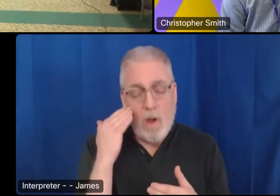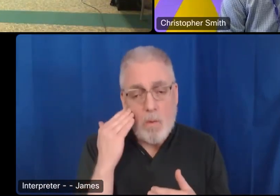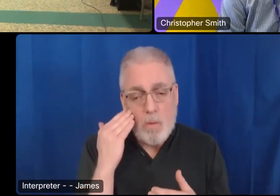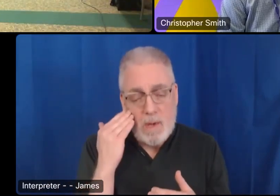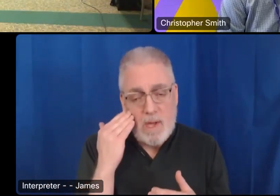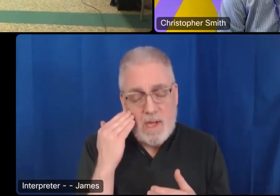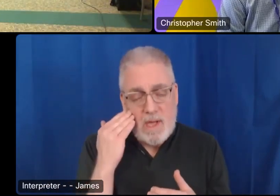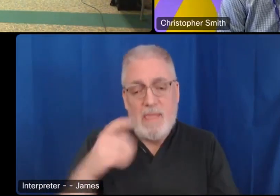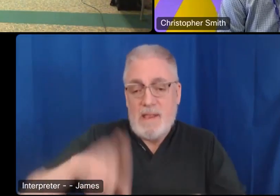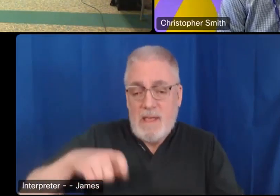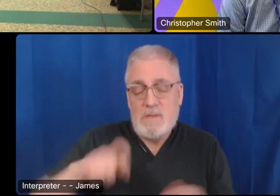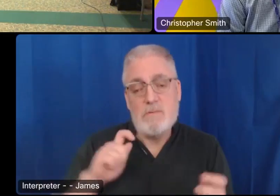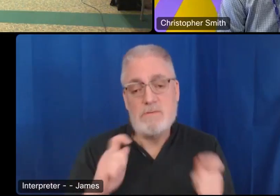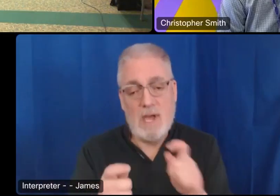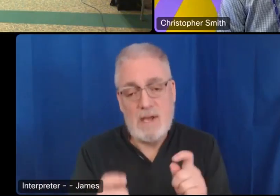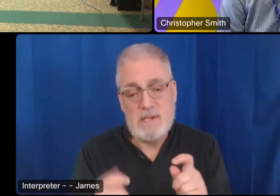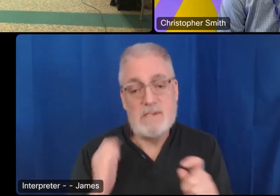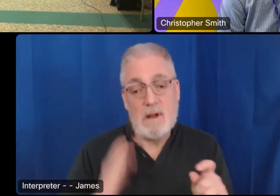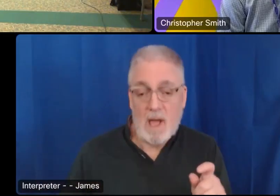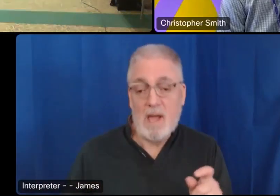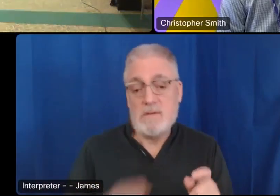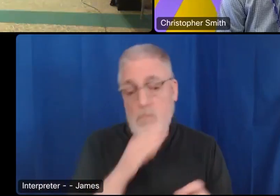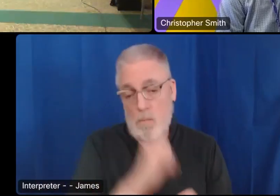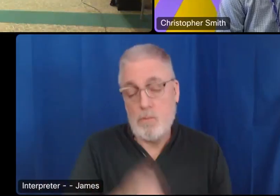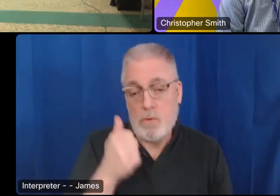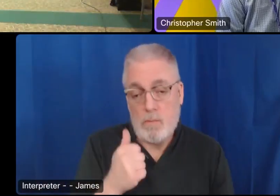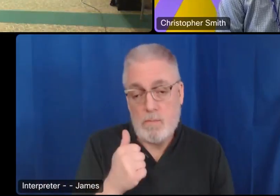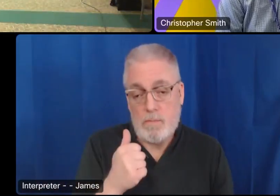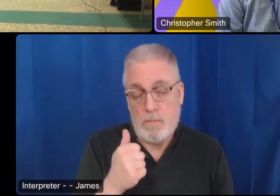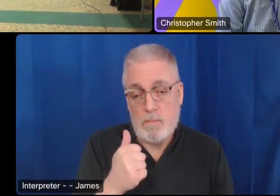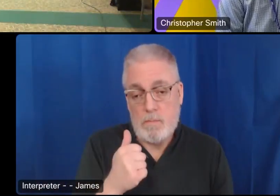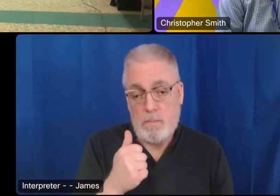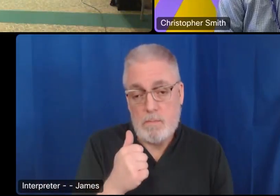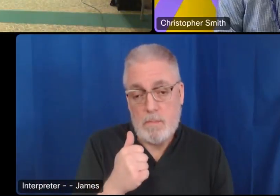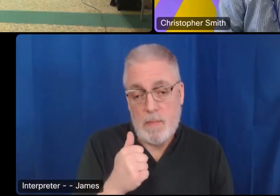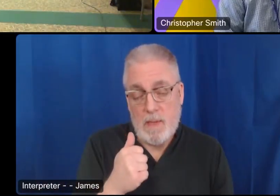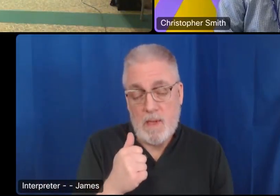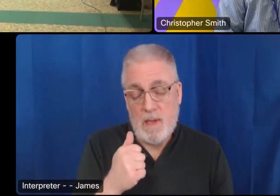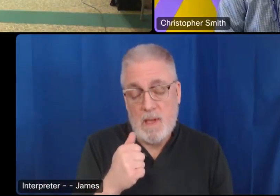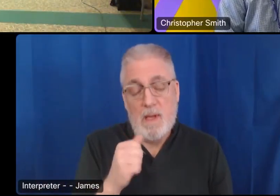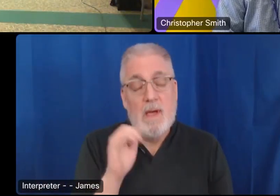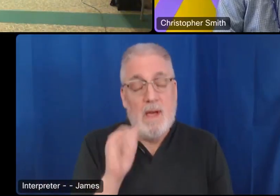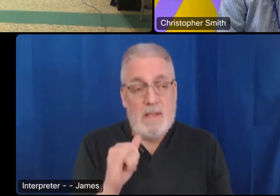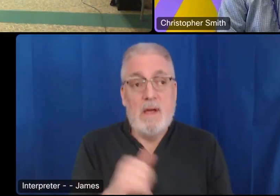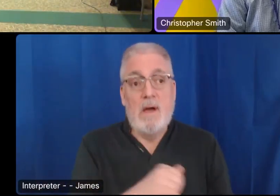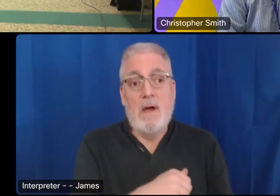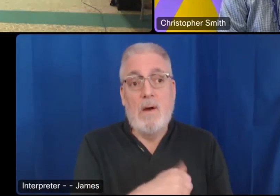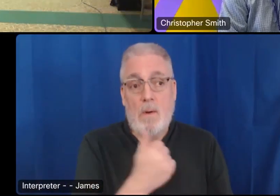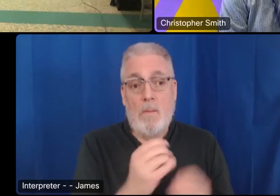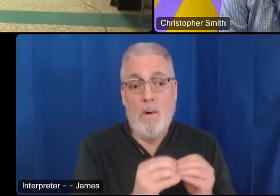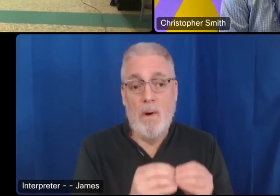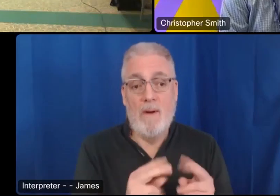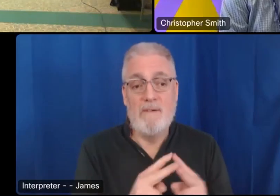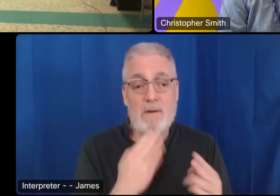Yeah. We're working on, those are very good questions. And